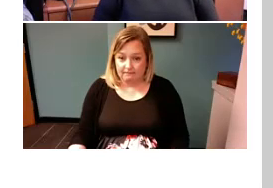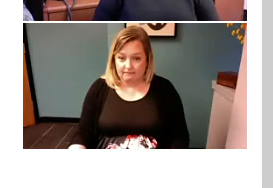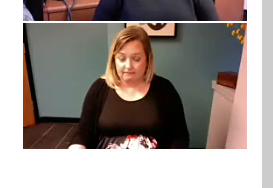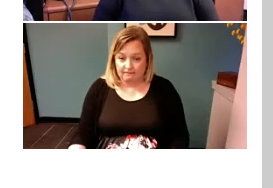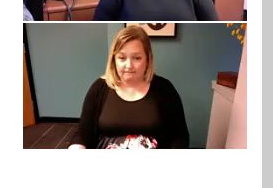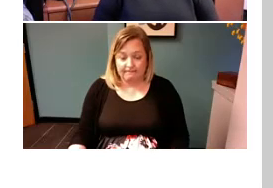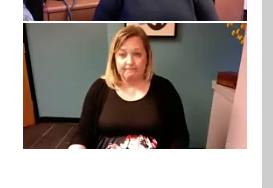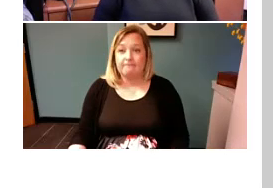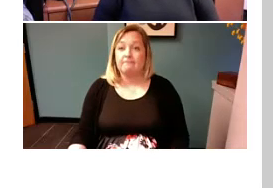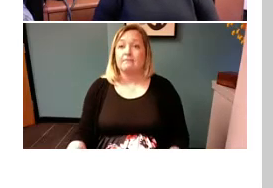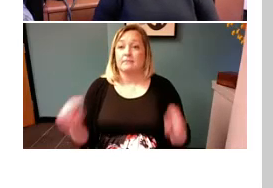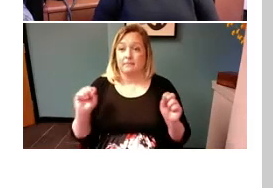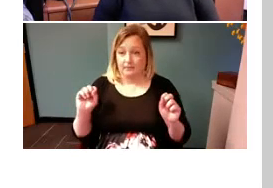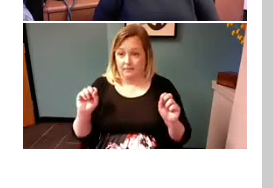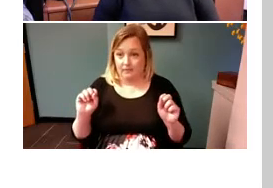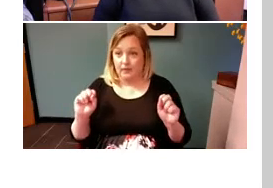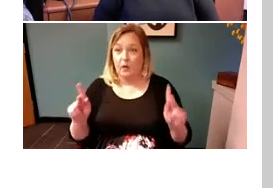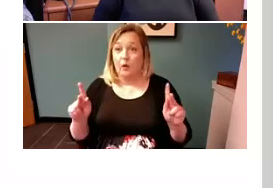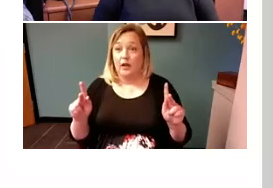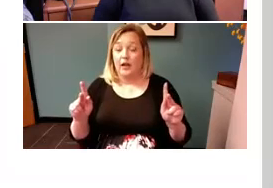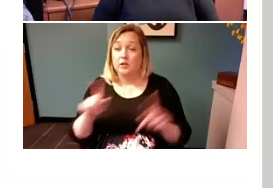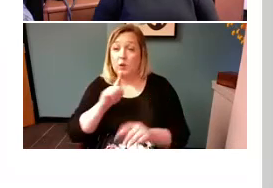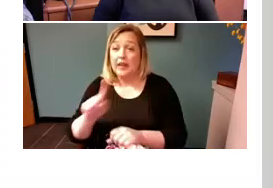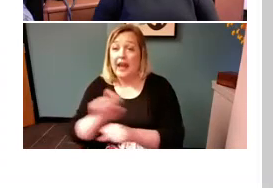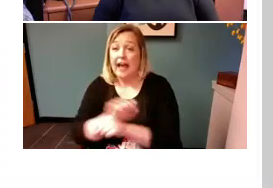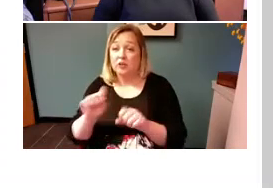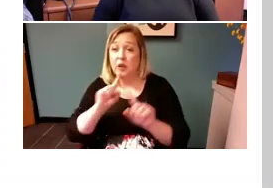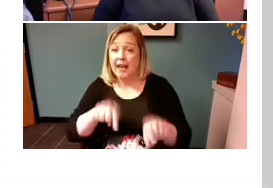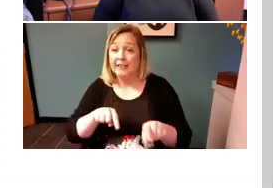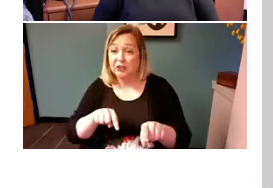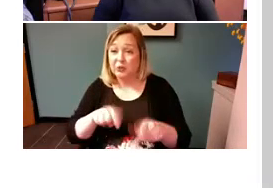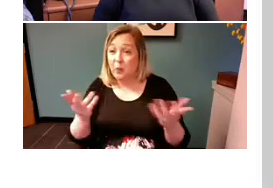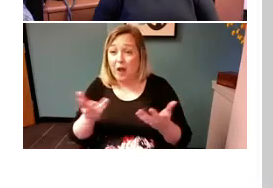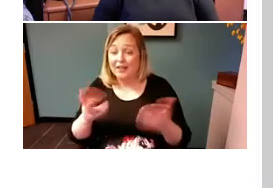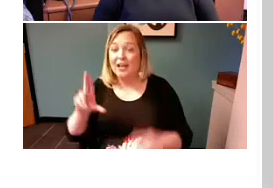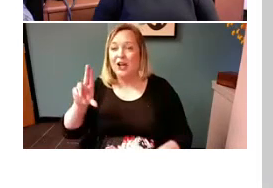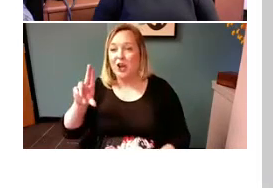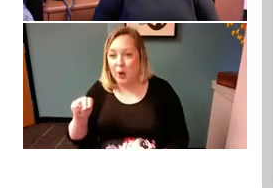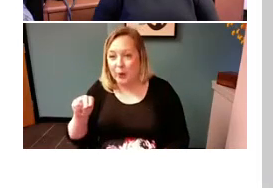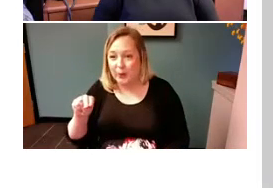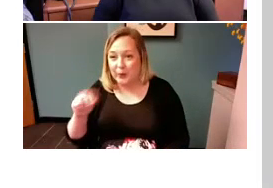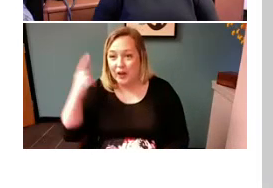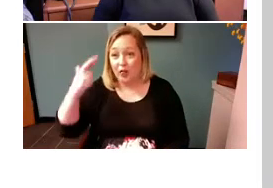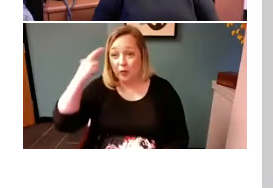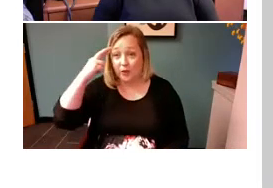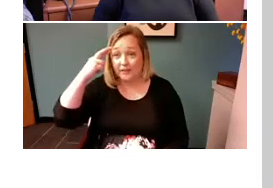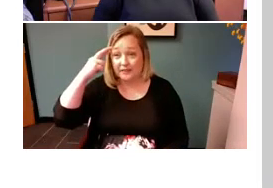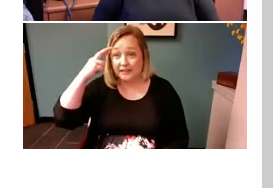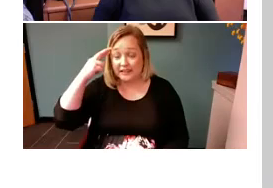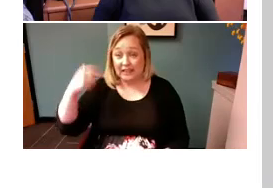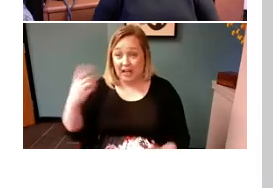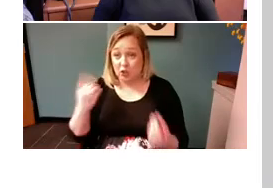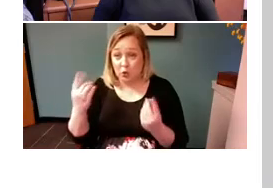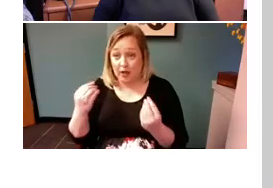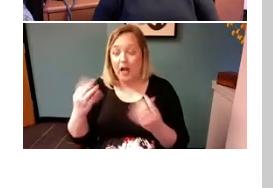Okay, so the actual answer is no. And the reason I'm doing this, I also want to discuss to you about recursion and